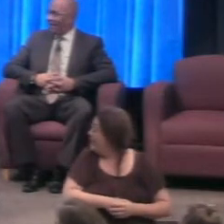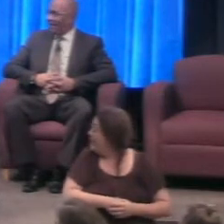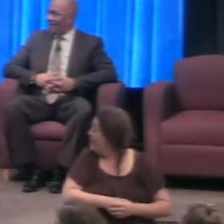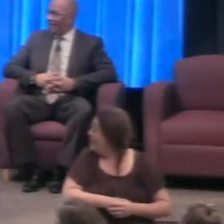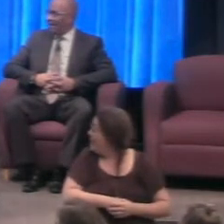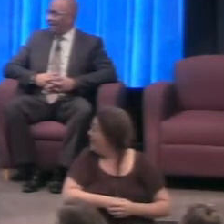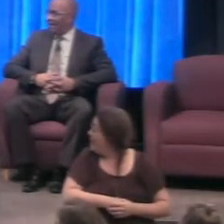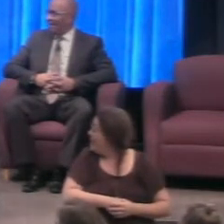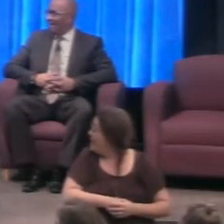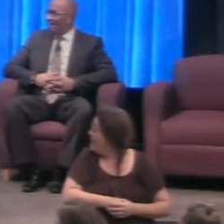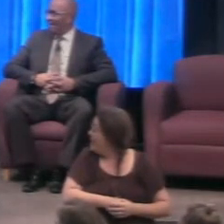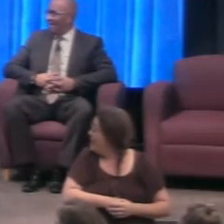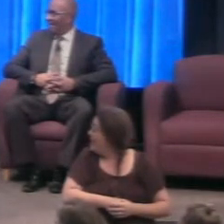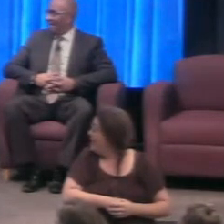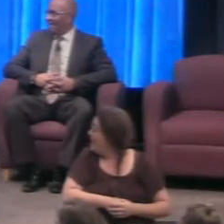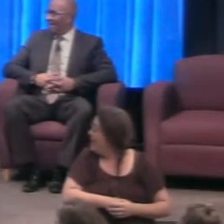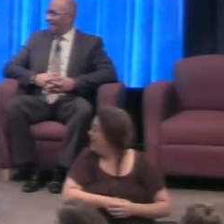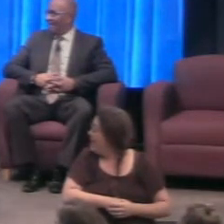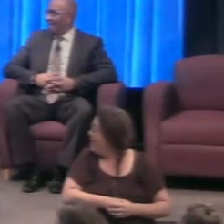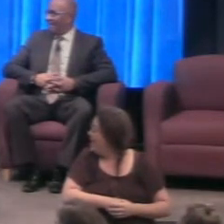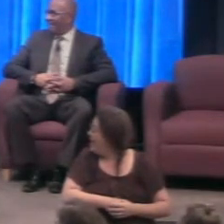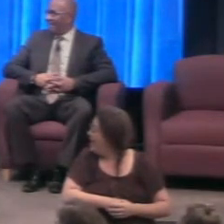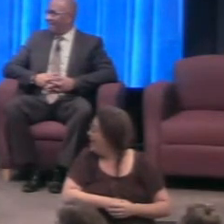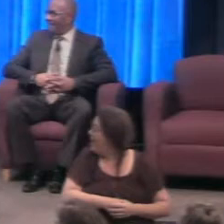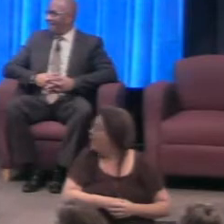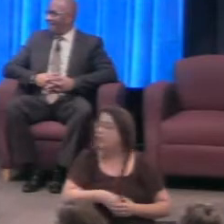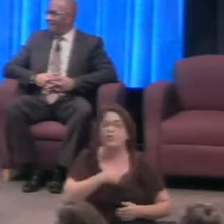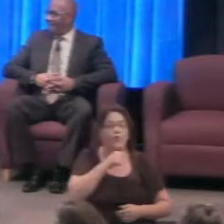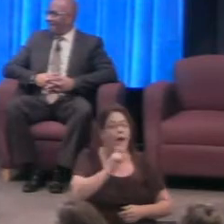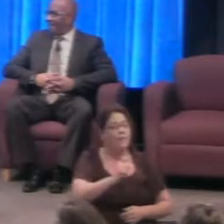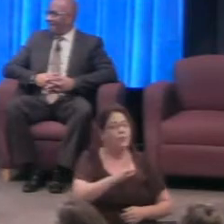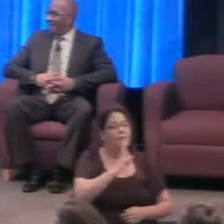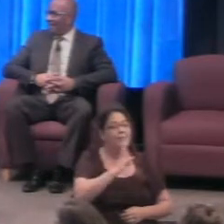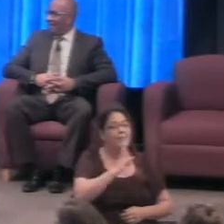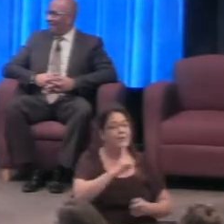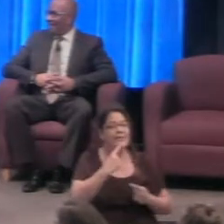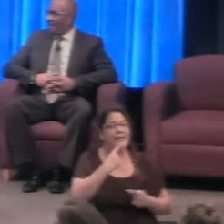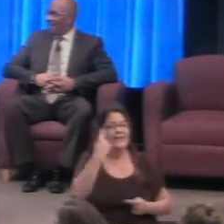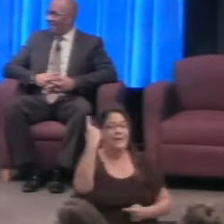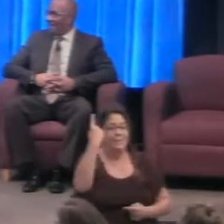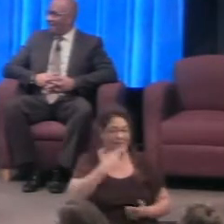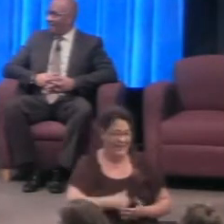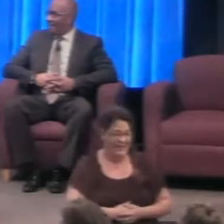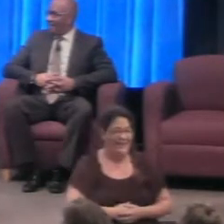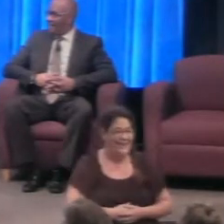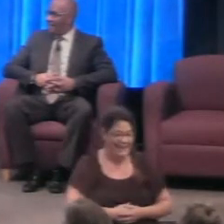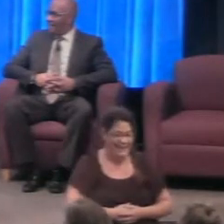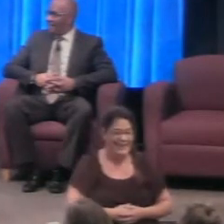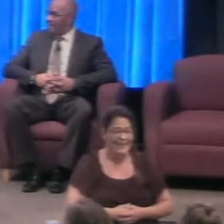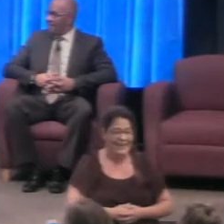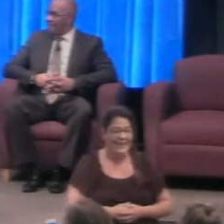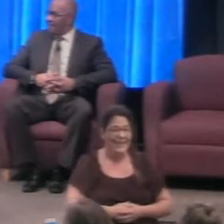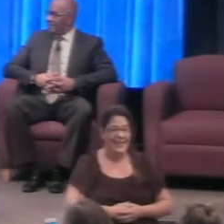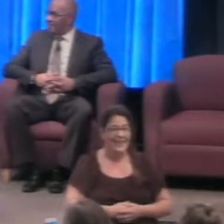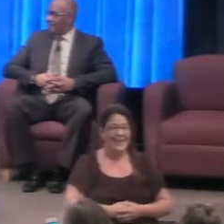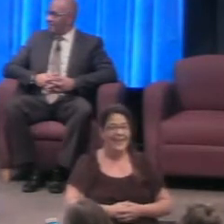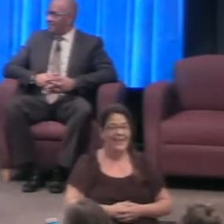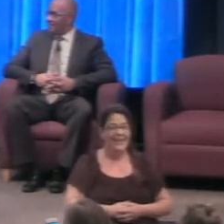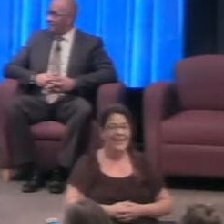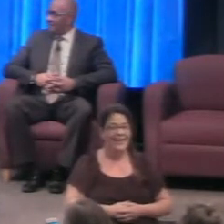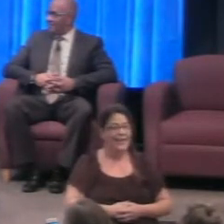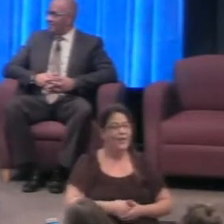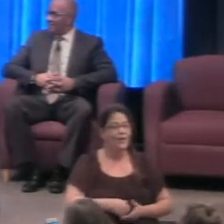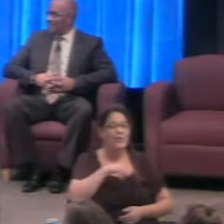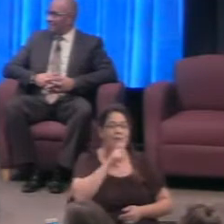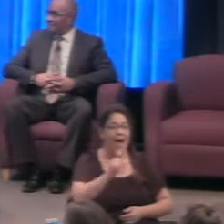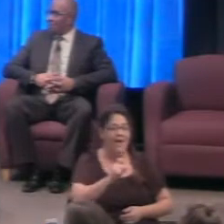How nice. Okay. Thank you. So it's a little tote, and it says, you don't have to speak to have something to